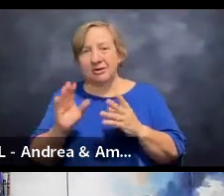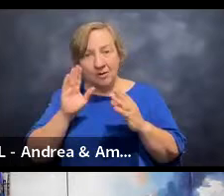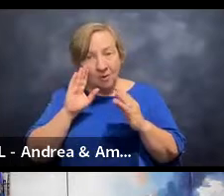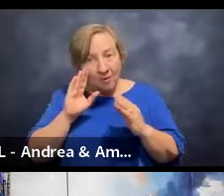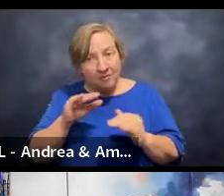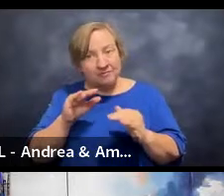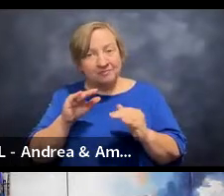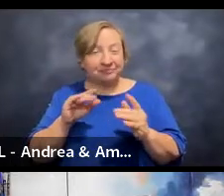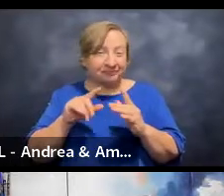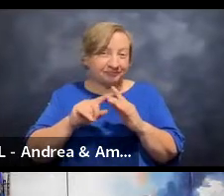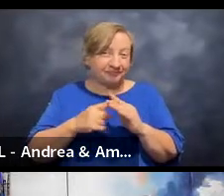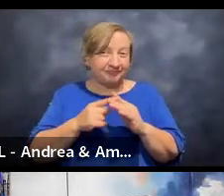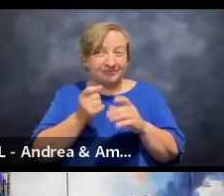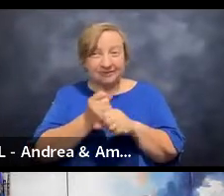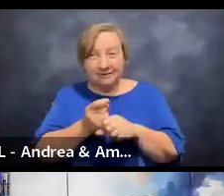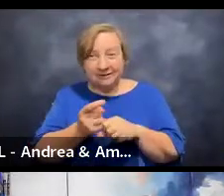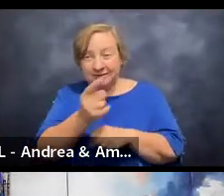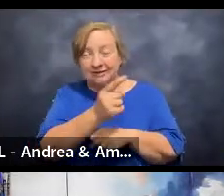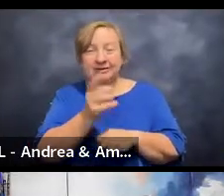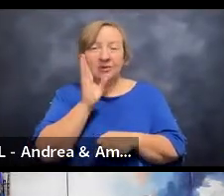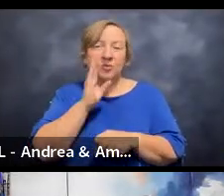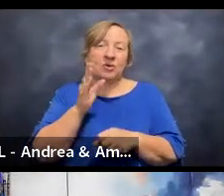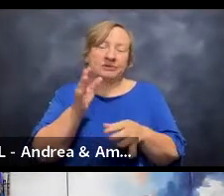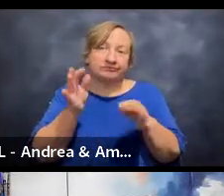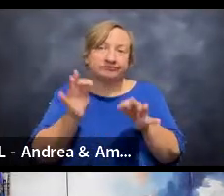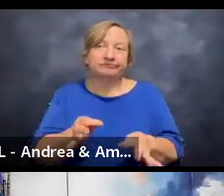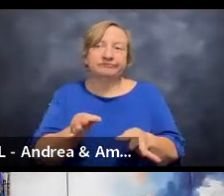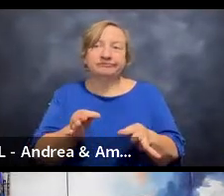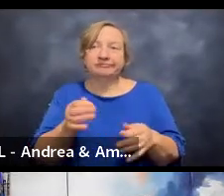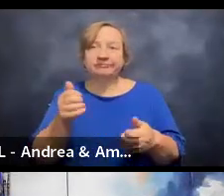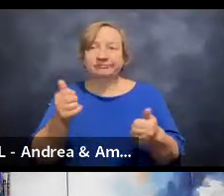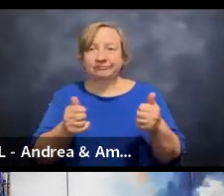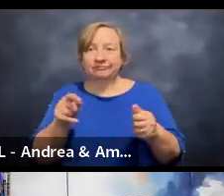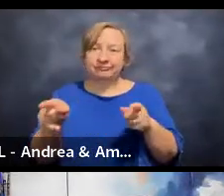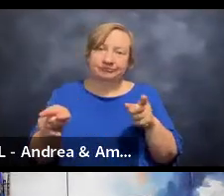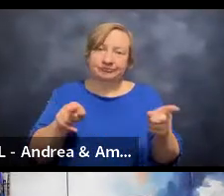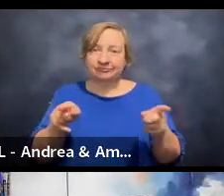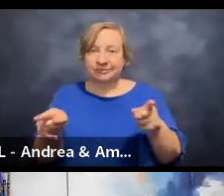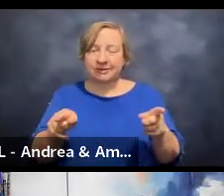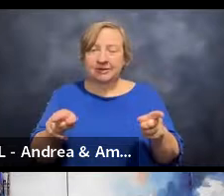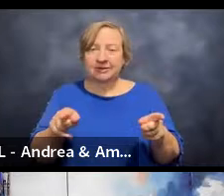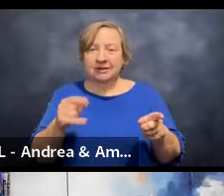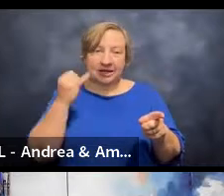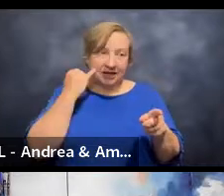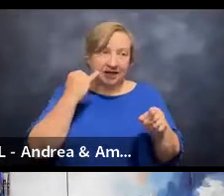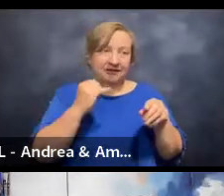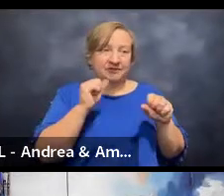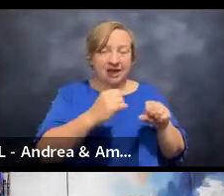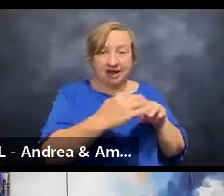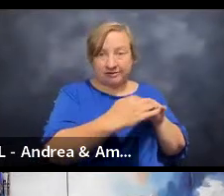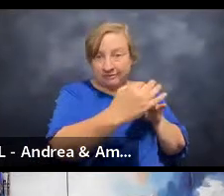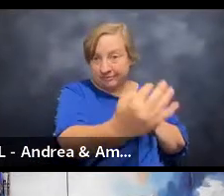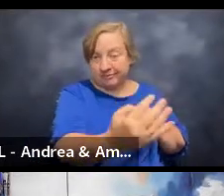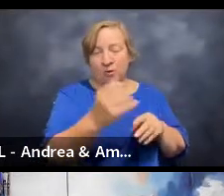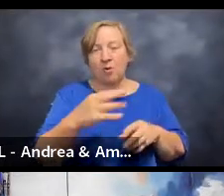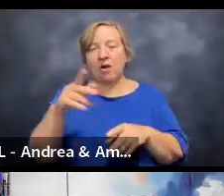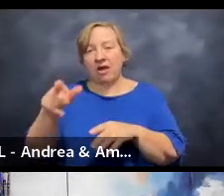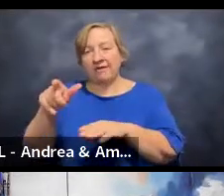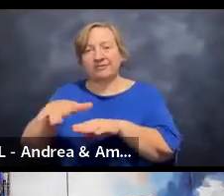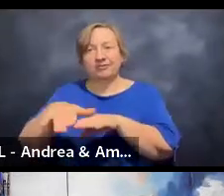sometime early next year, we will have a determination that says this is the path that we're